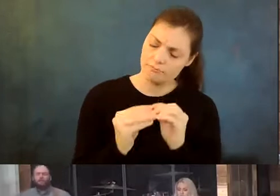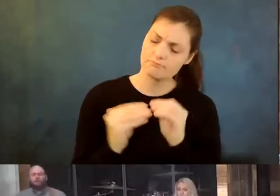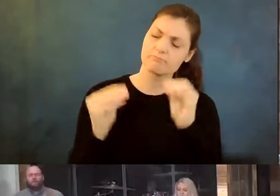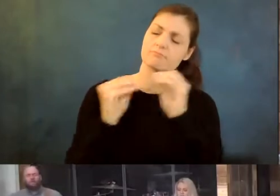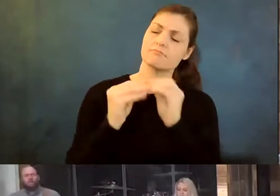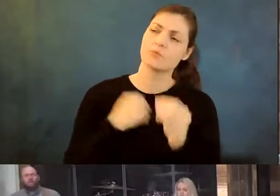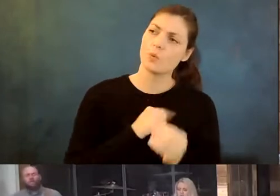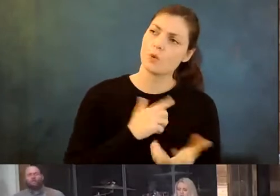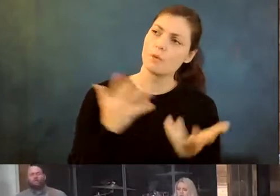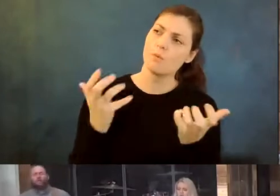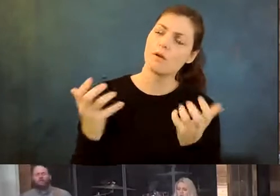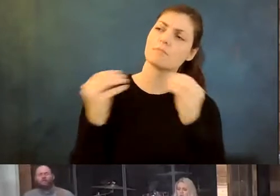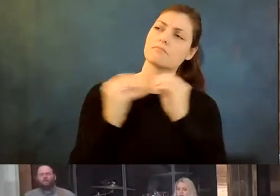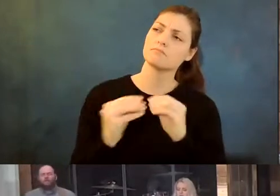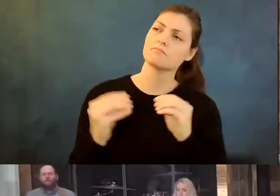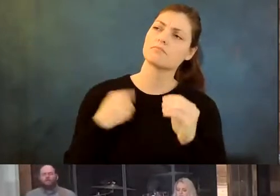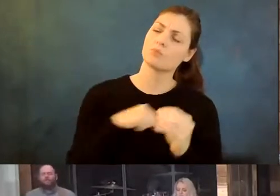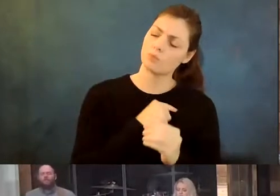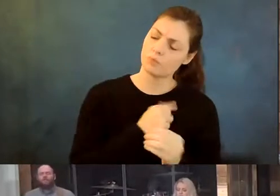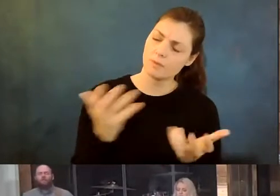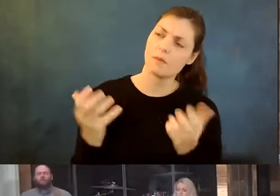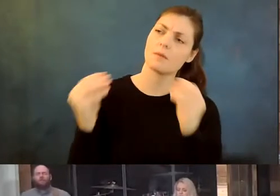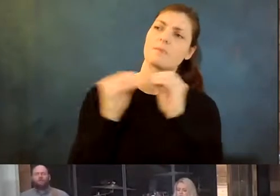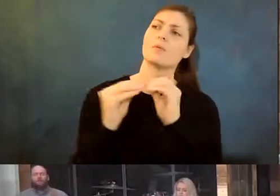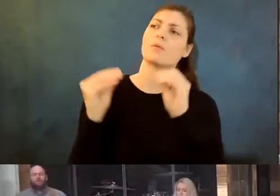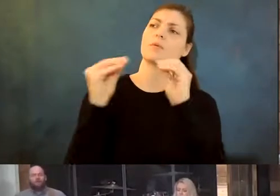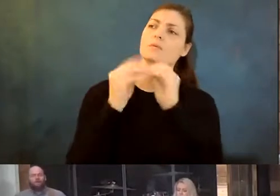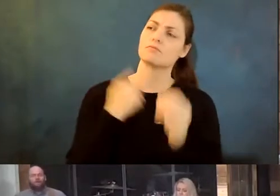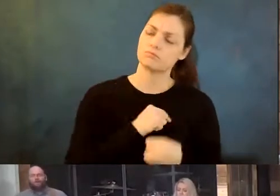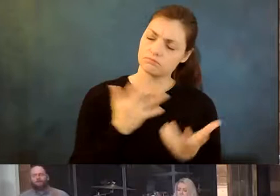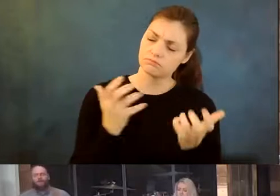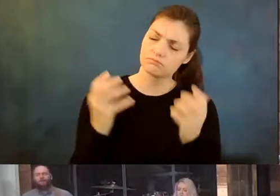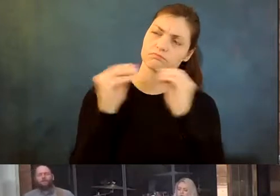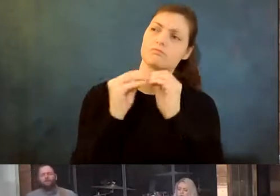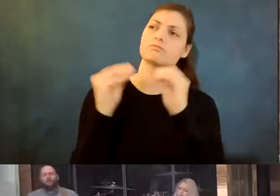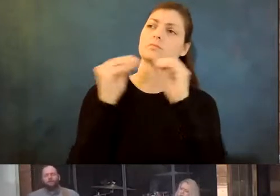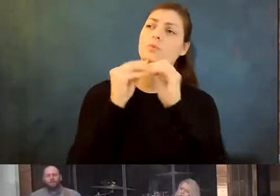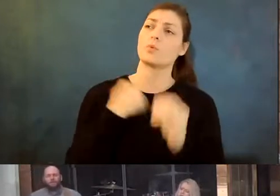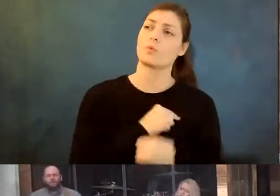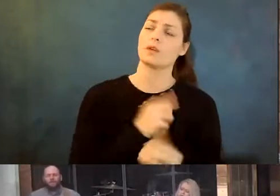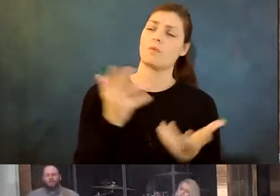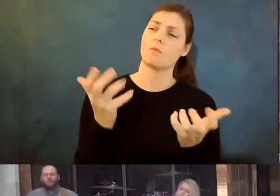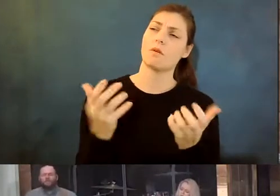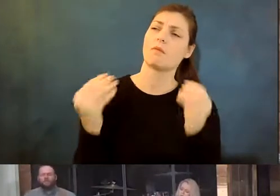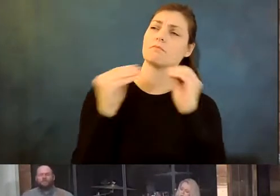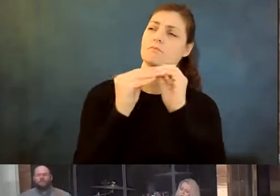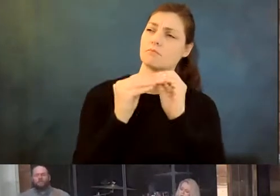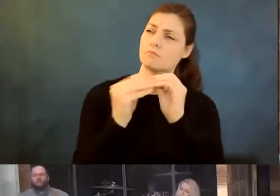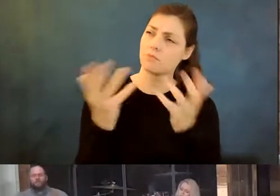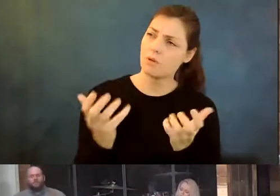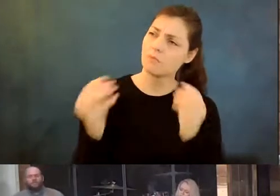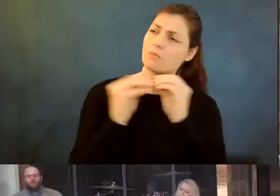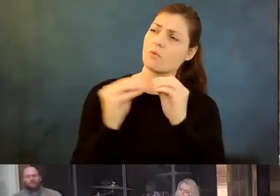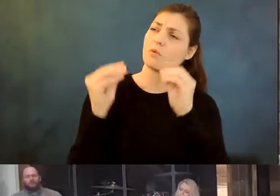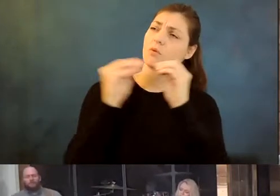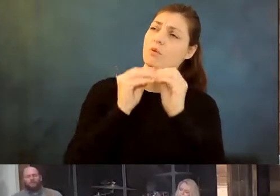more, we want more, we want more, we want more, we want more, more